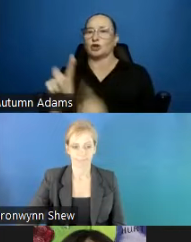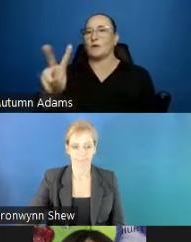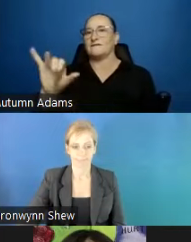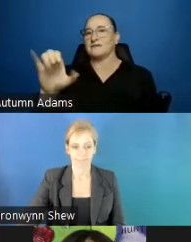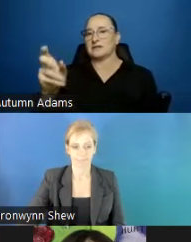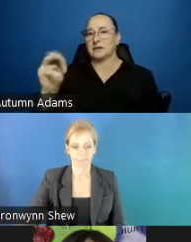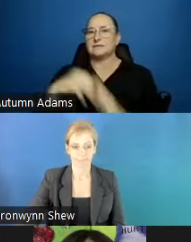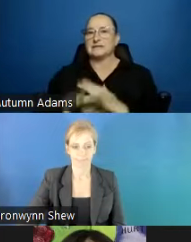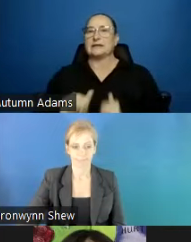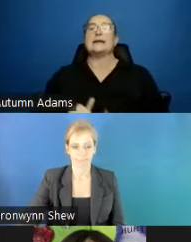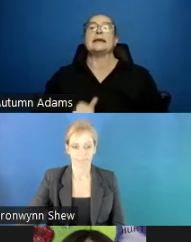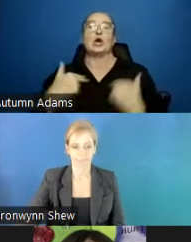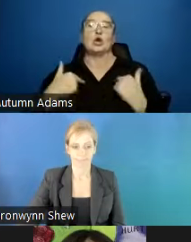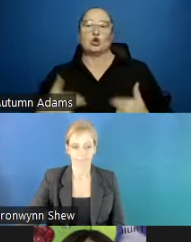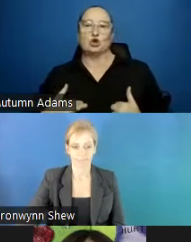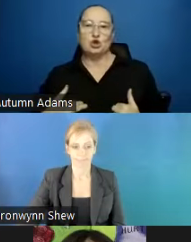Specifically deaf?